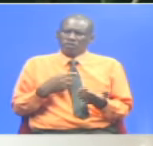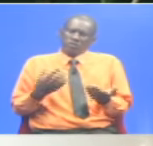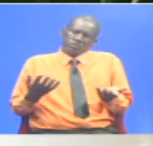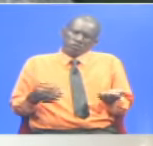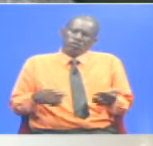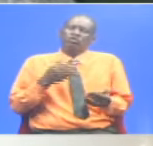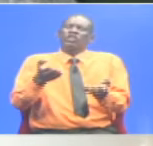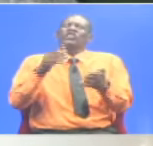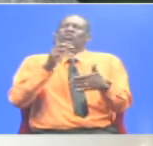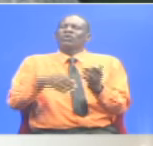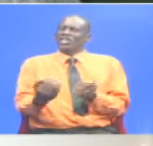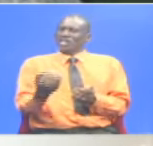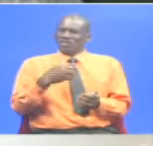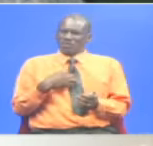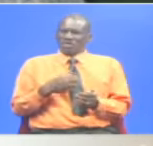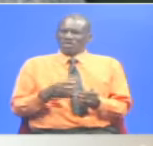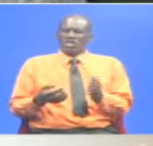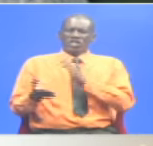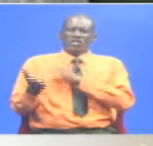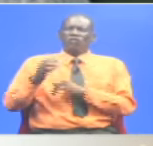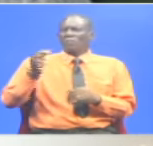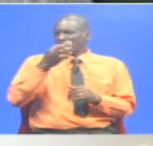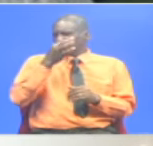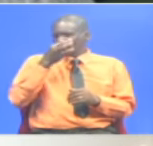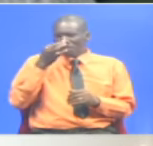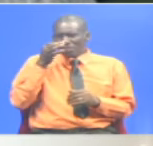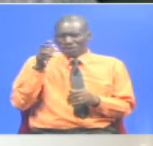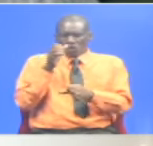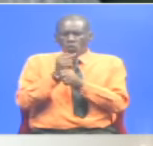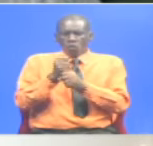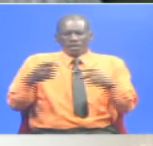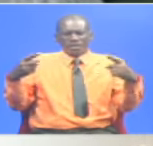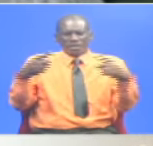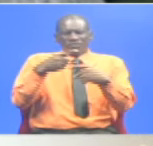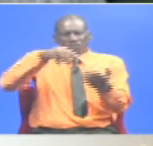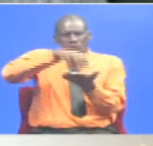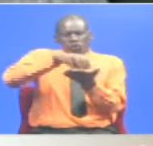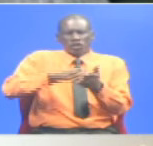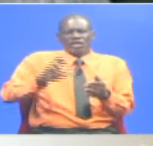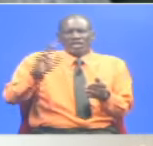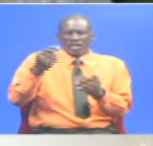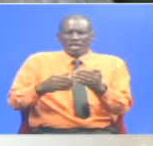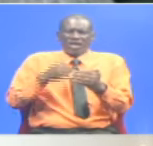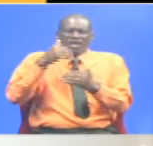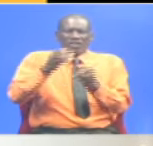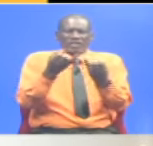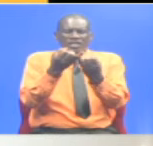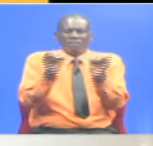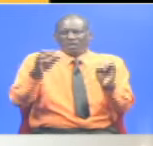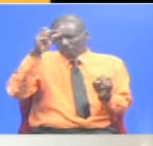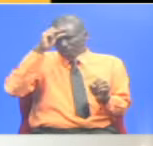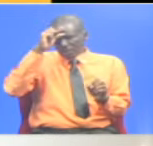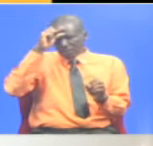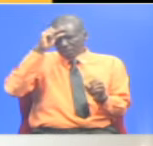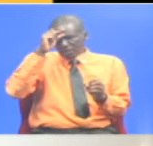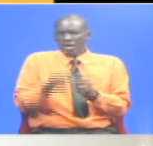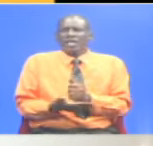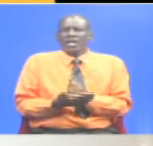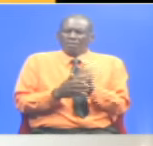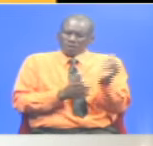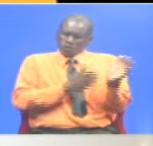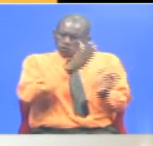do you need? The late President Mwai Kibaki served in various positions in Kenya's post-independence government, helping craft the